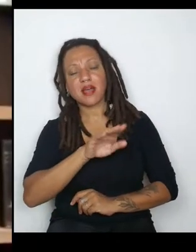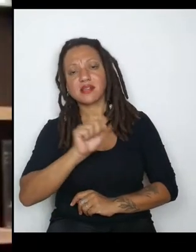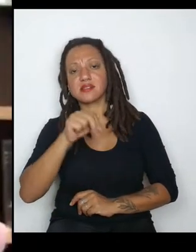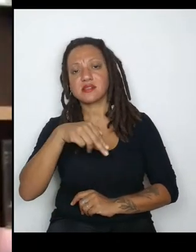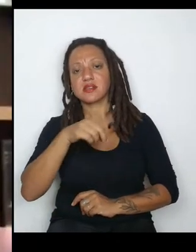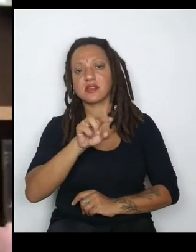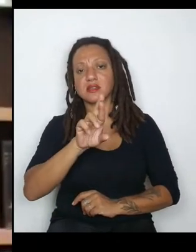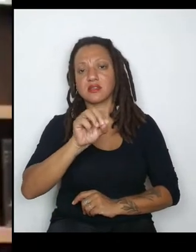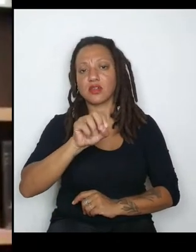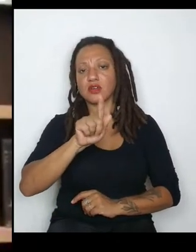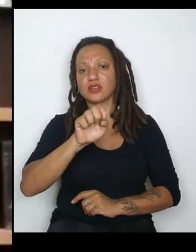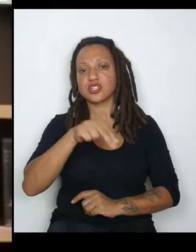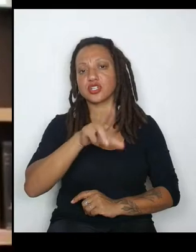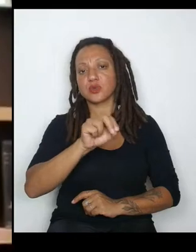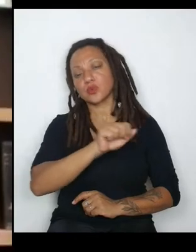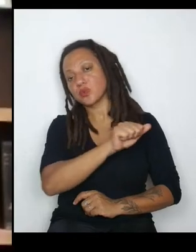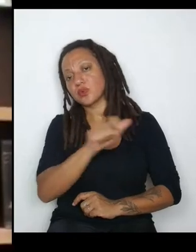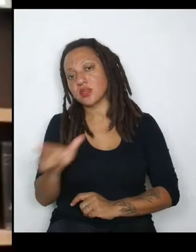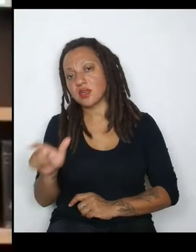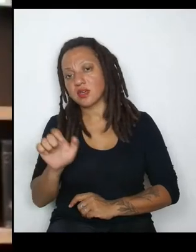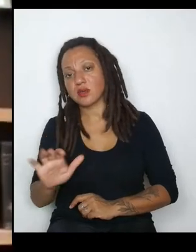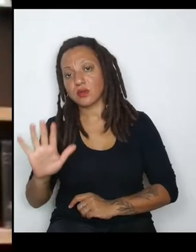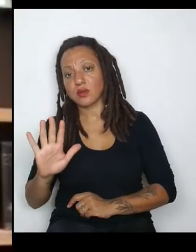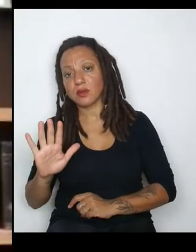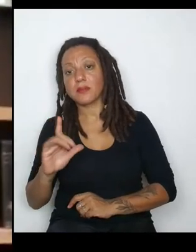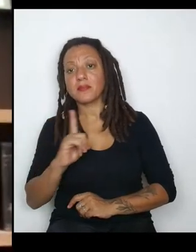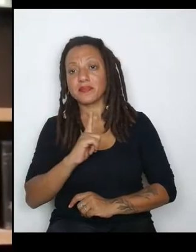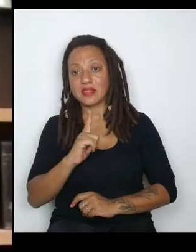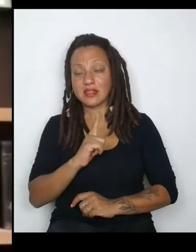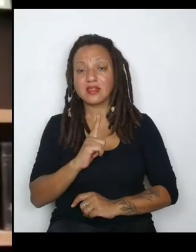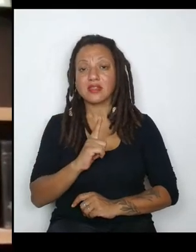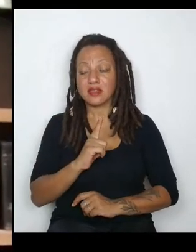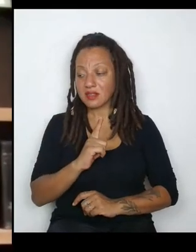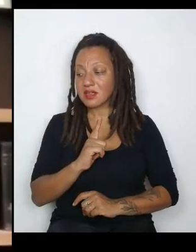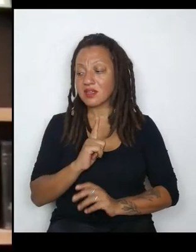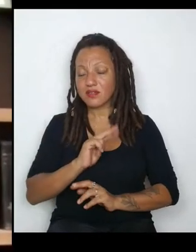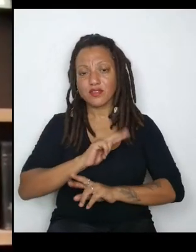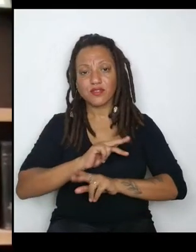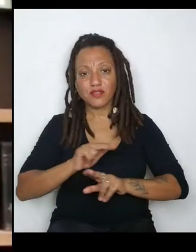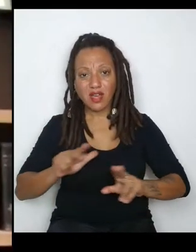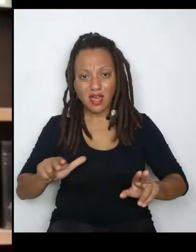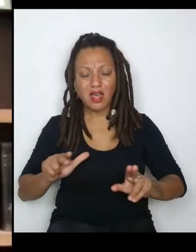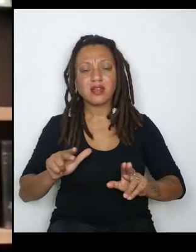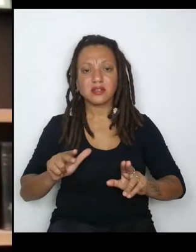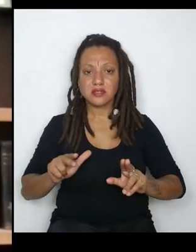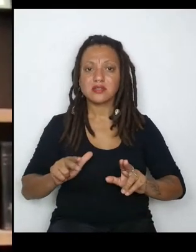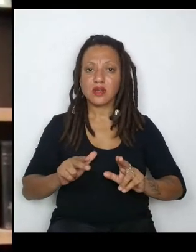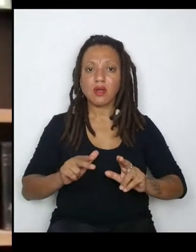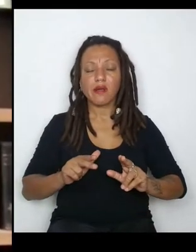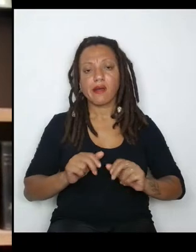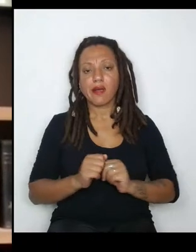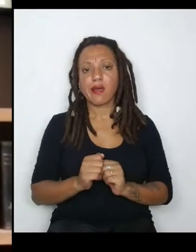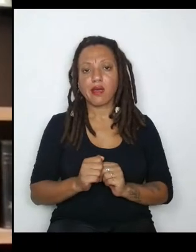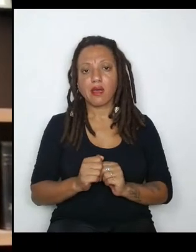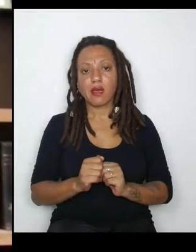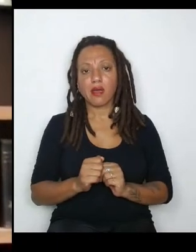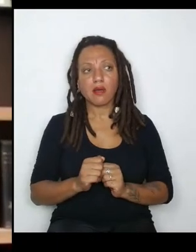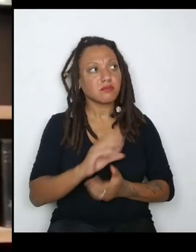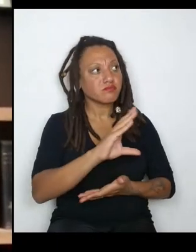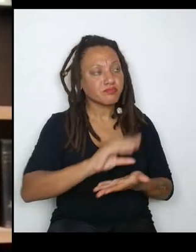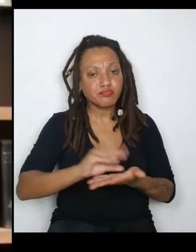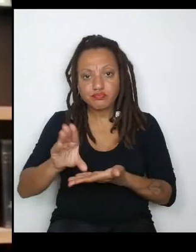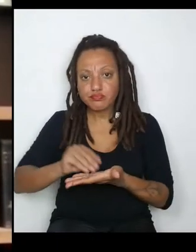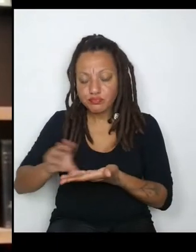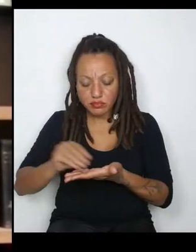and multiple roles for for gogan but it certainly characterizes a number of his works and it makes them unusual for that